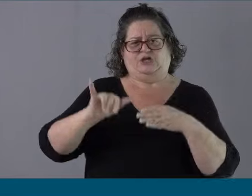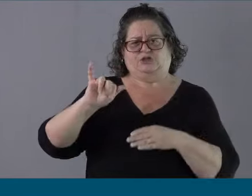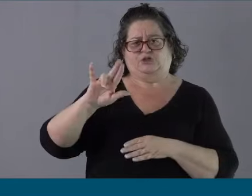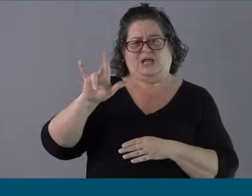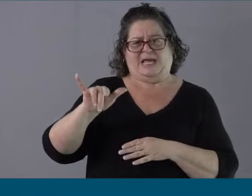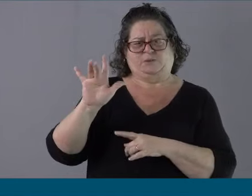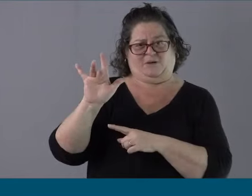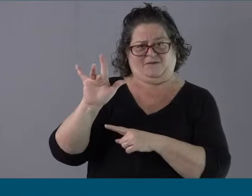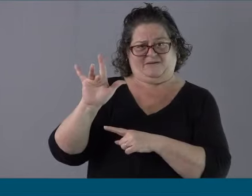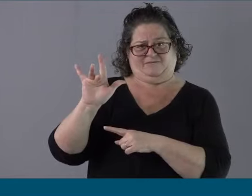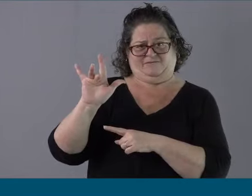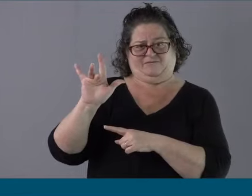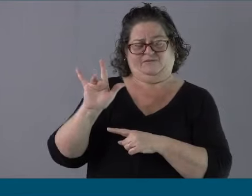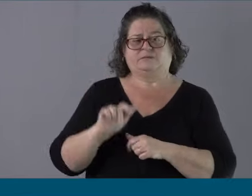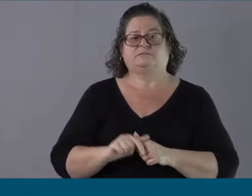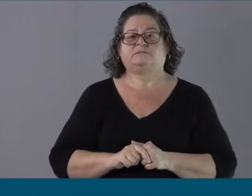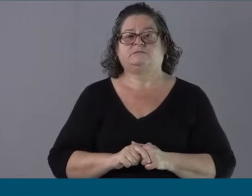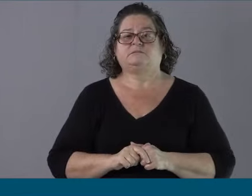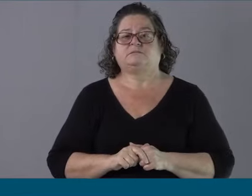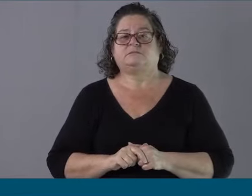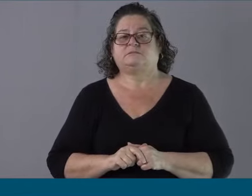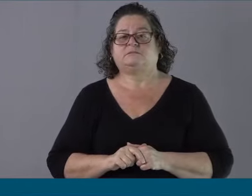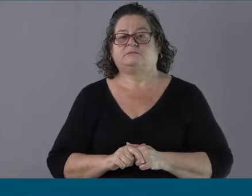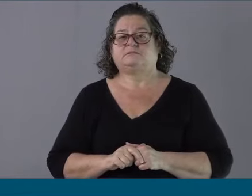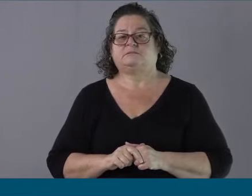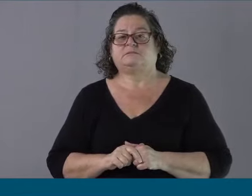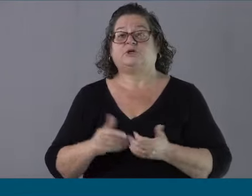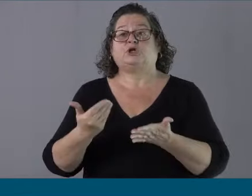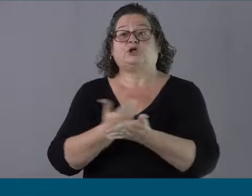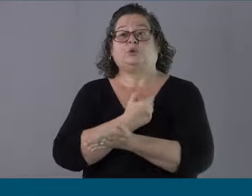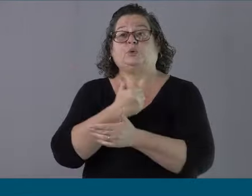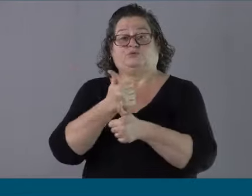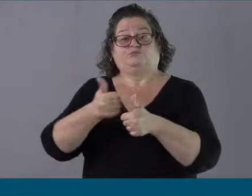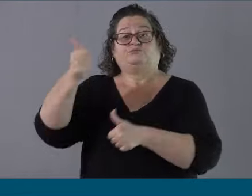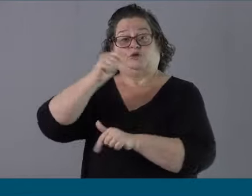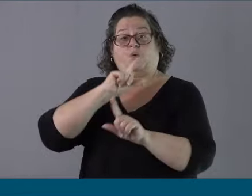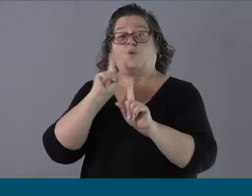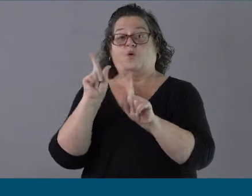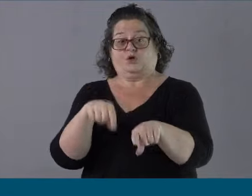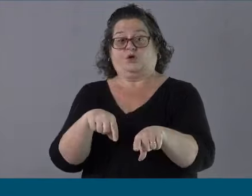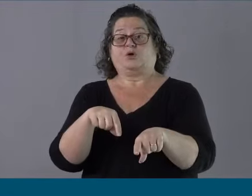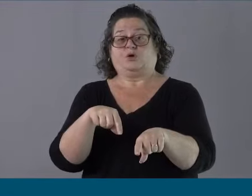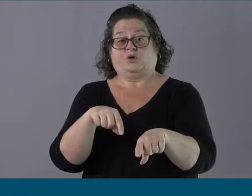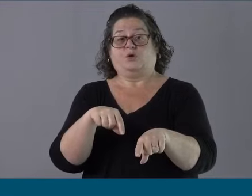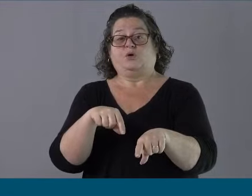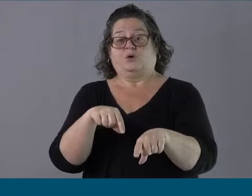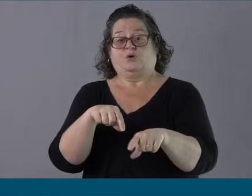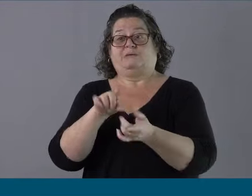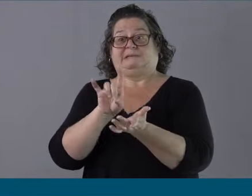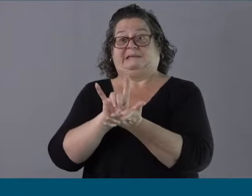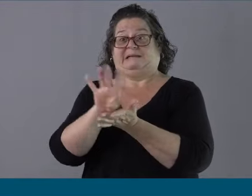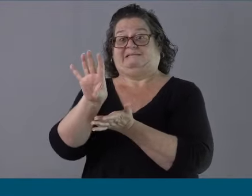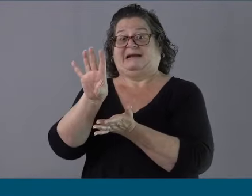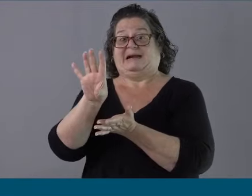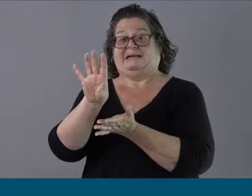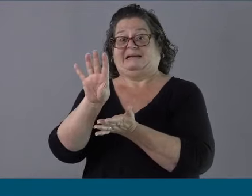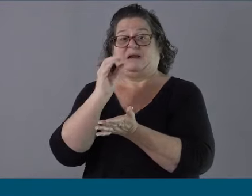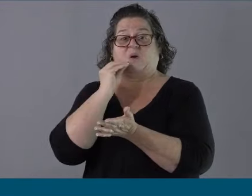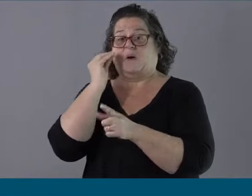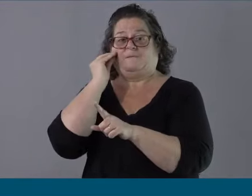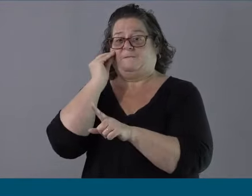new executive order extending the eviction moratorium on residential evictions until October